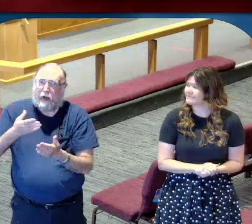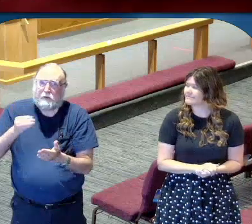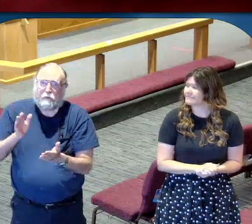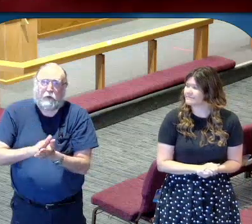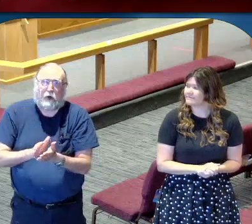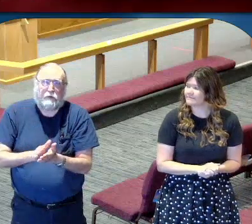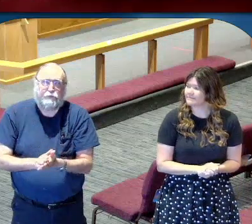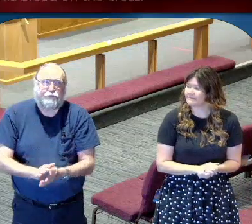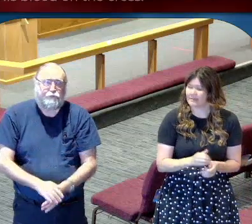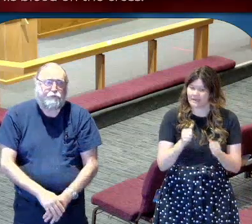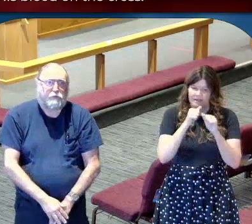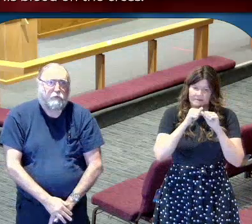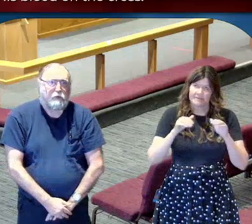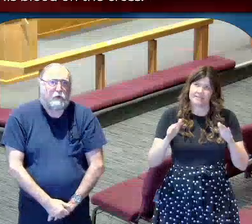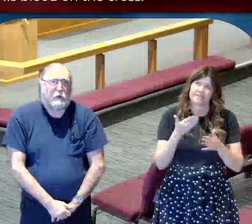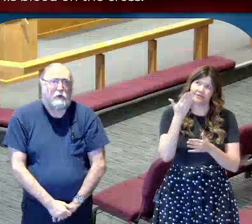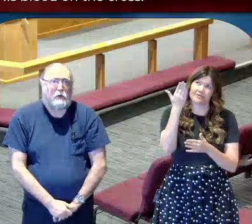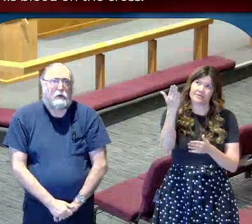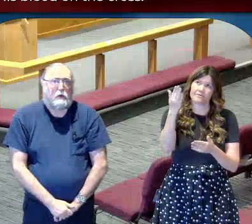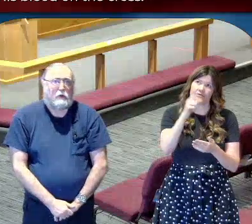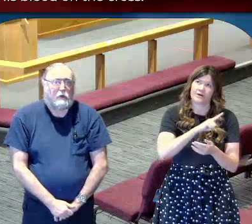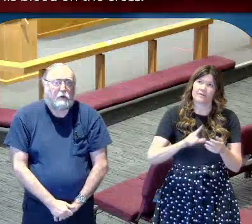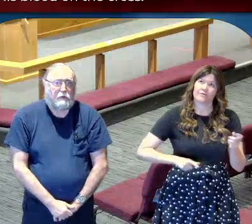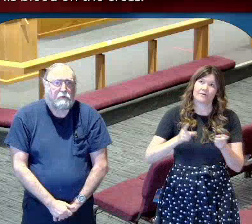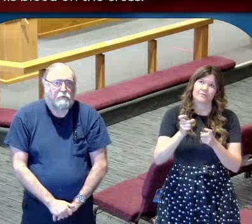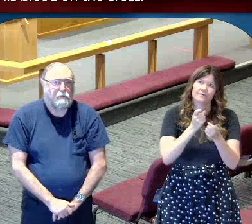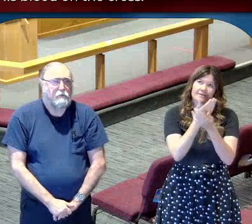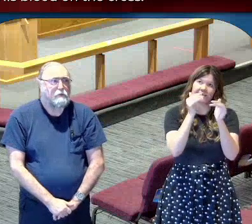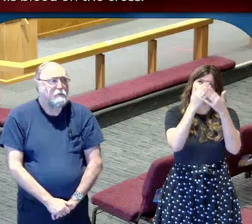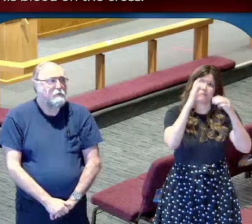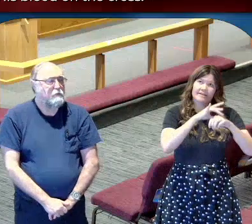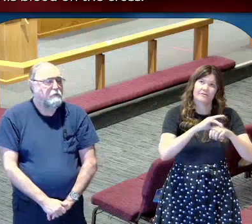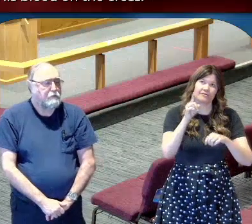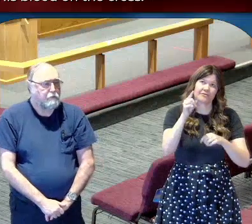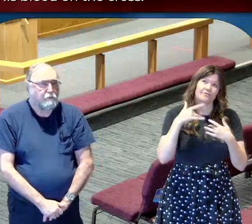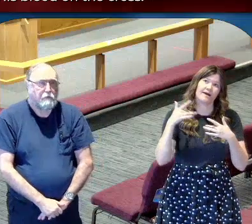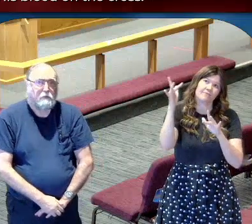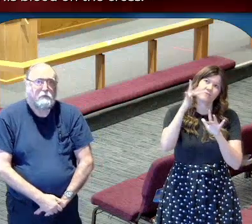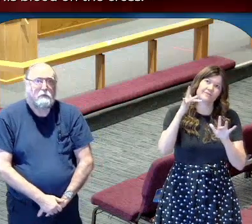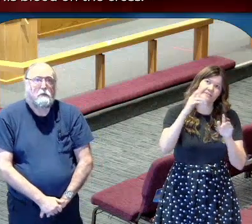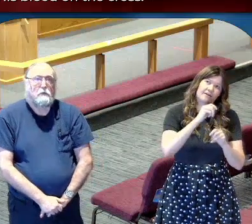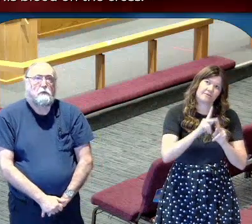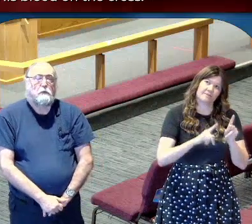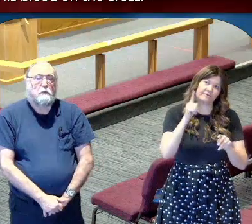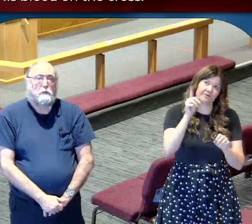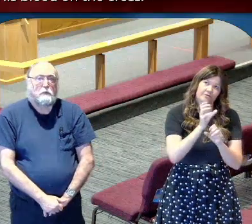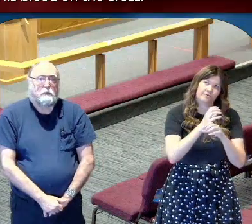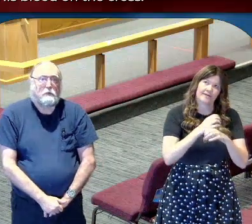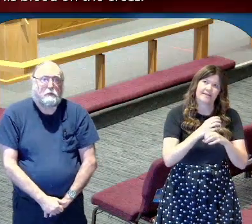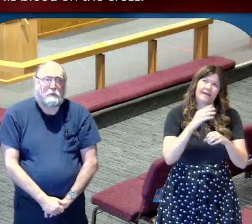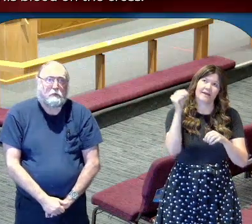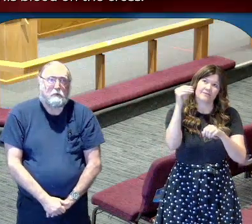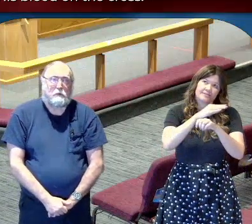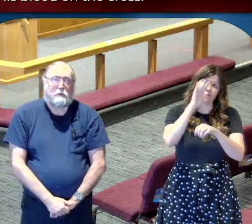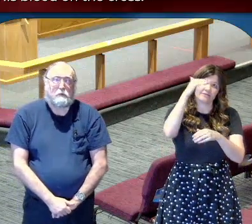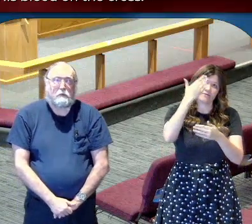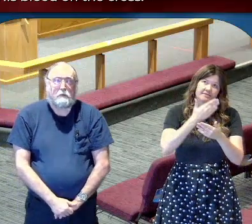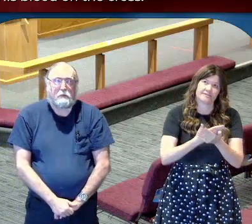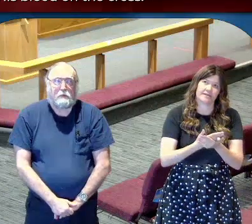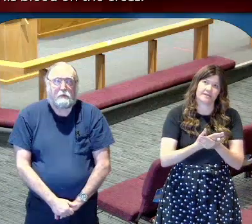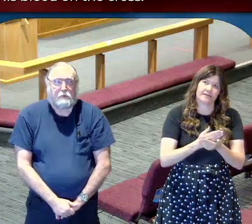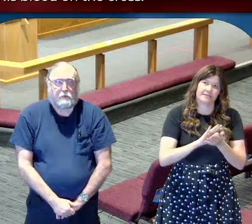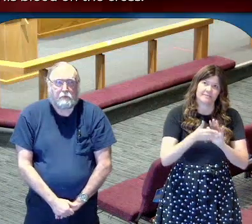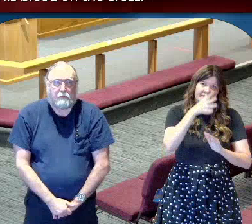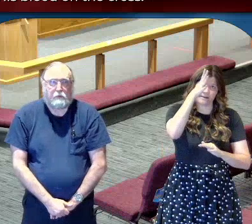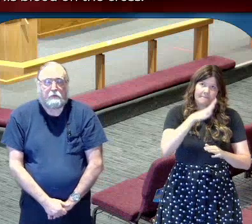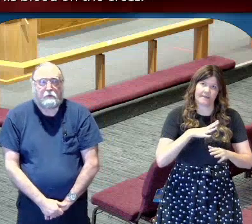Blessed are you, Lord of heaven and earth, for you've had mercy on those whom you created and sent your only begotten Son into our flesh to bear our sin